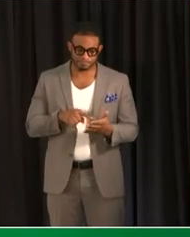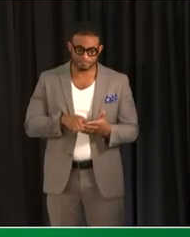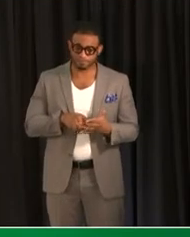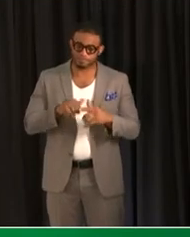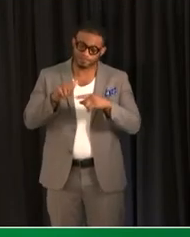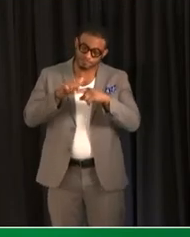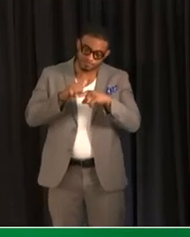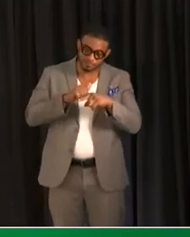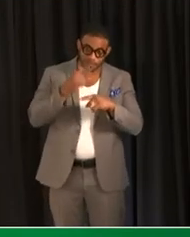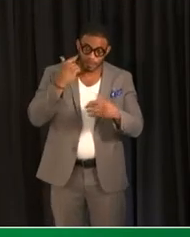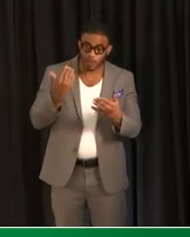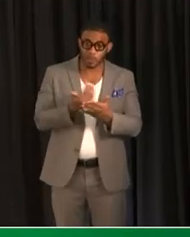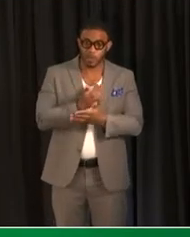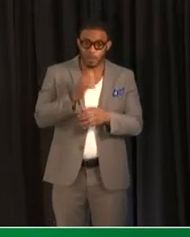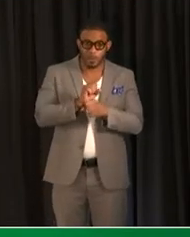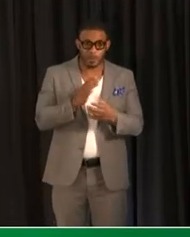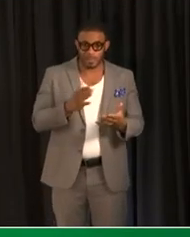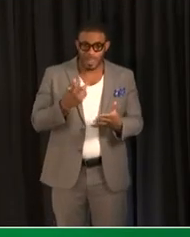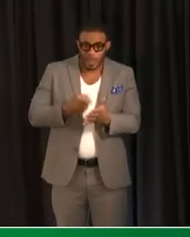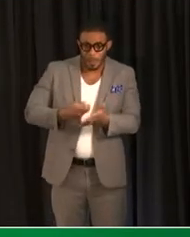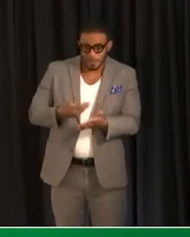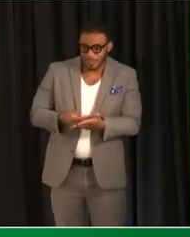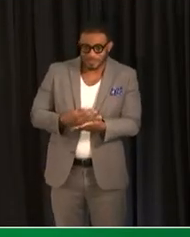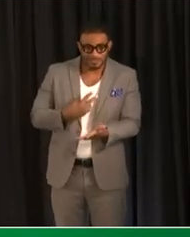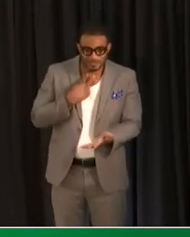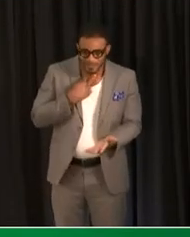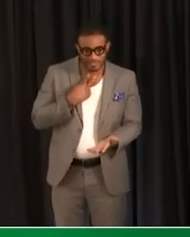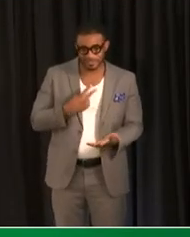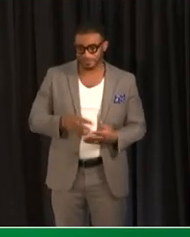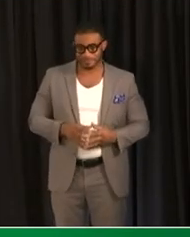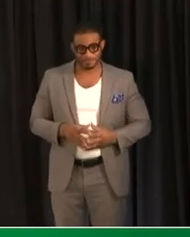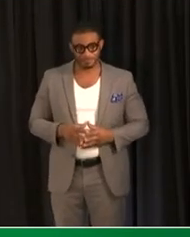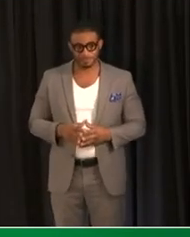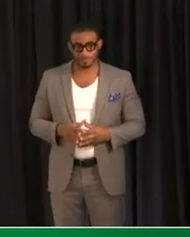to the training for a new employee.